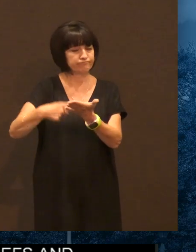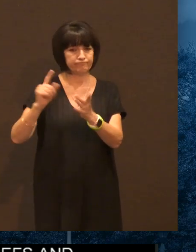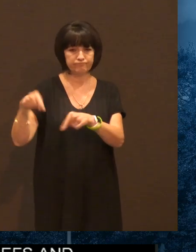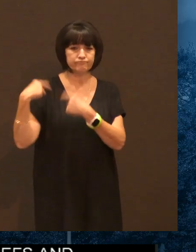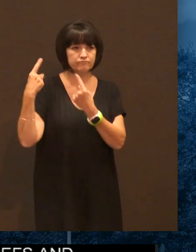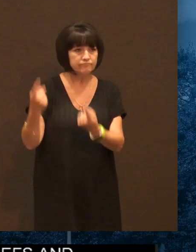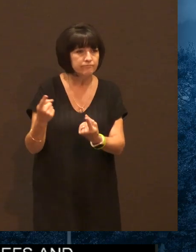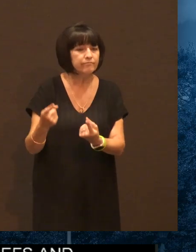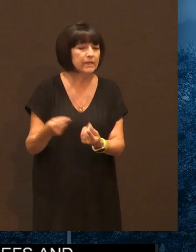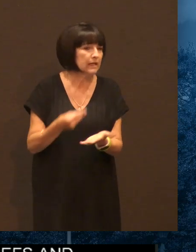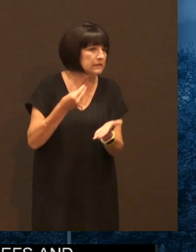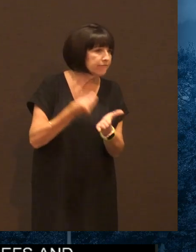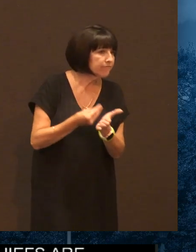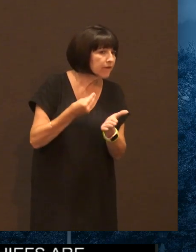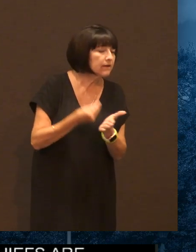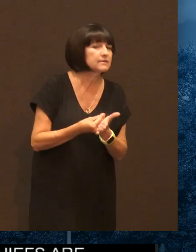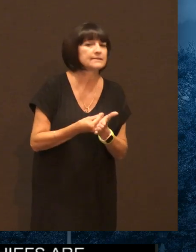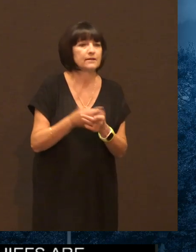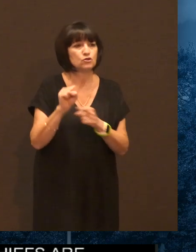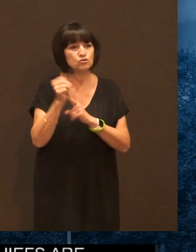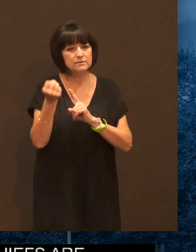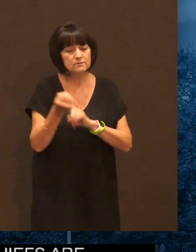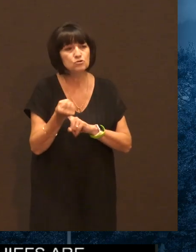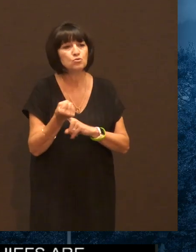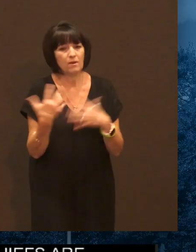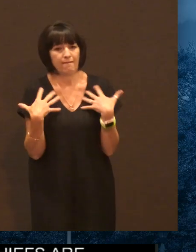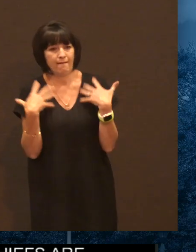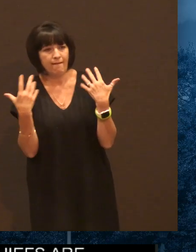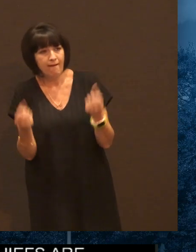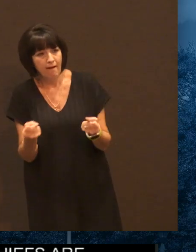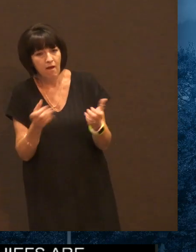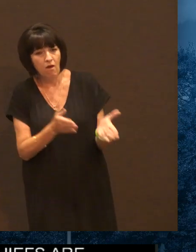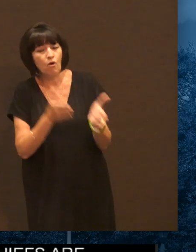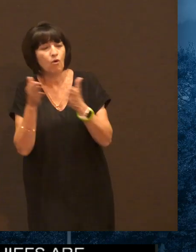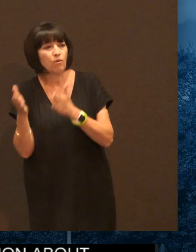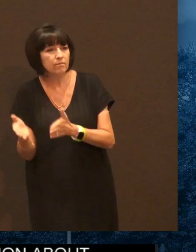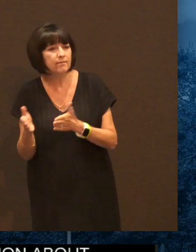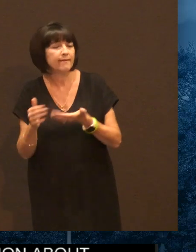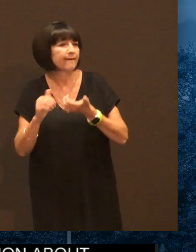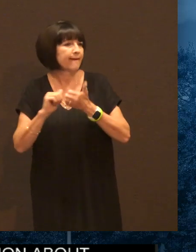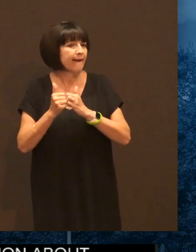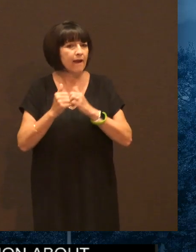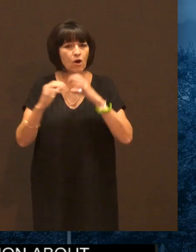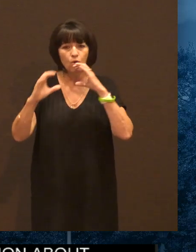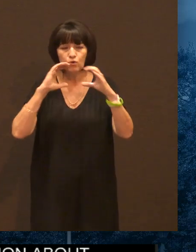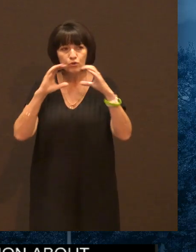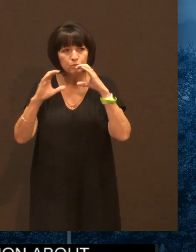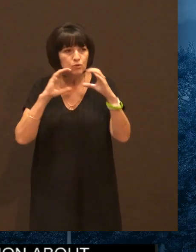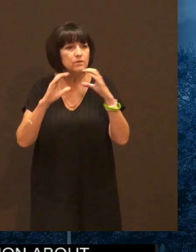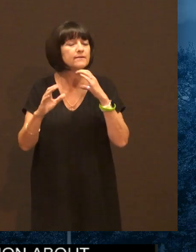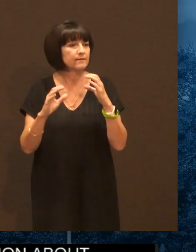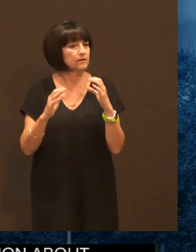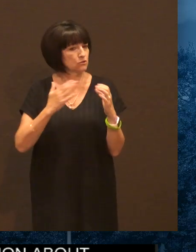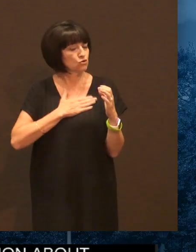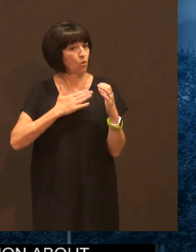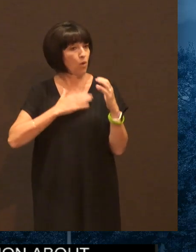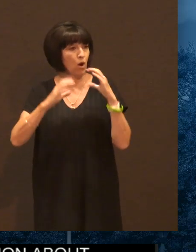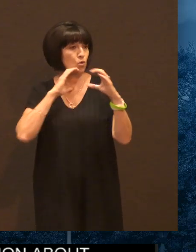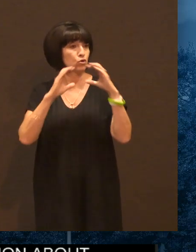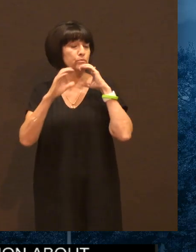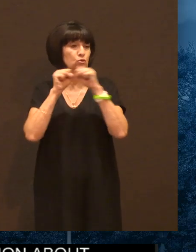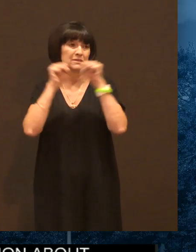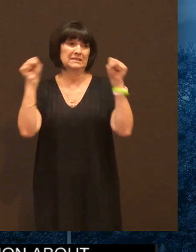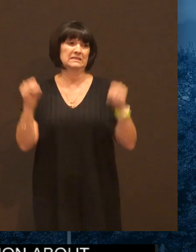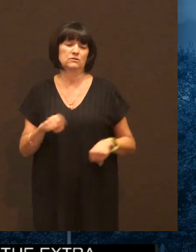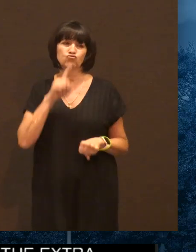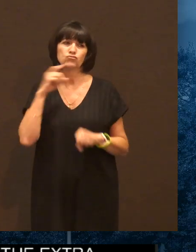financial status and the health status and all the extra things that they would need to be communicating. So our communication system is quite strong,